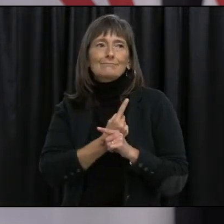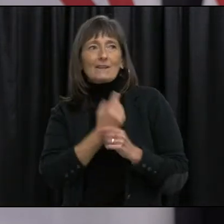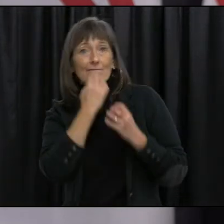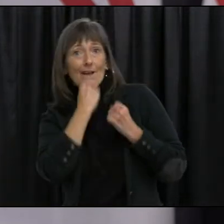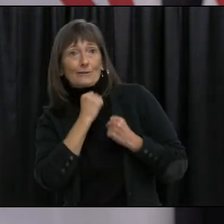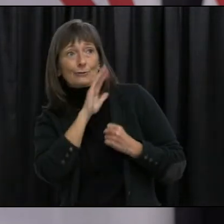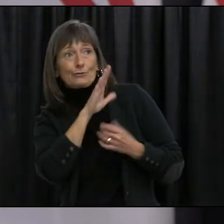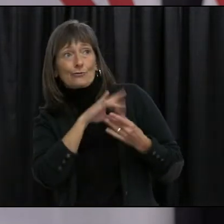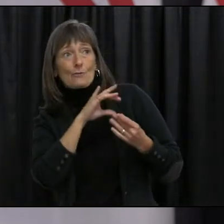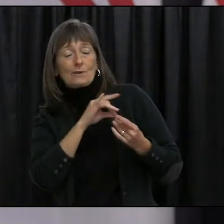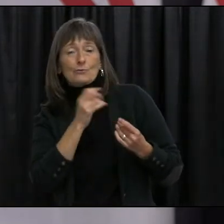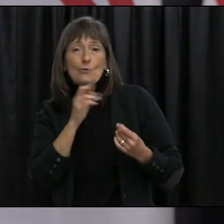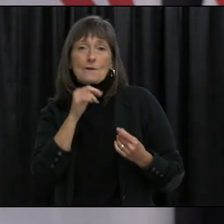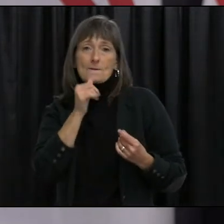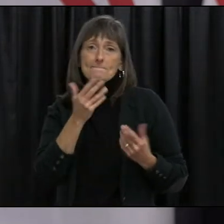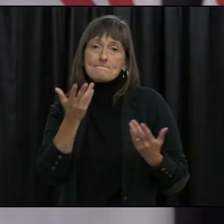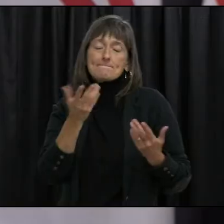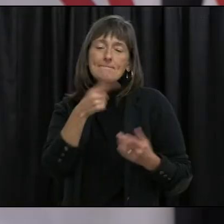comments.